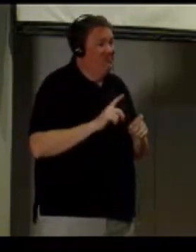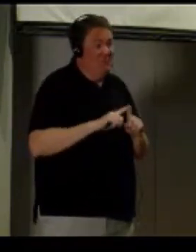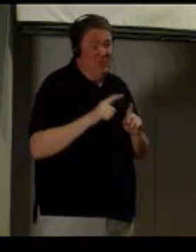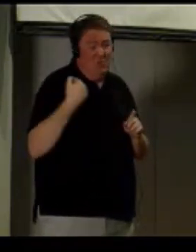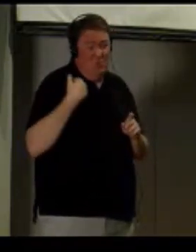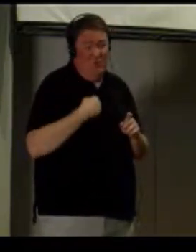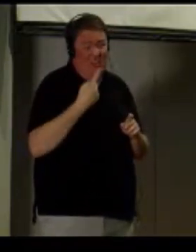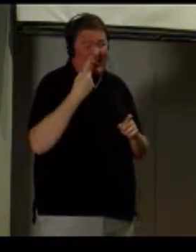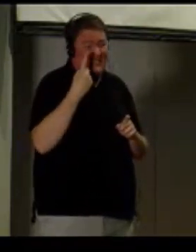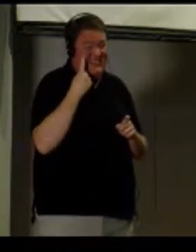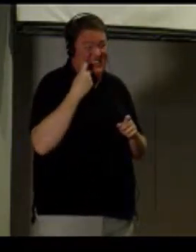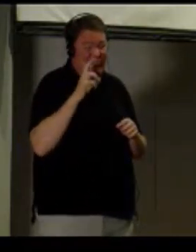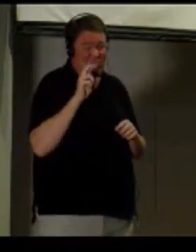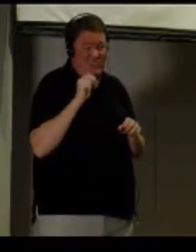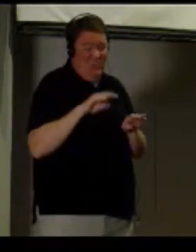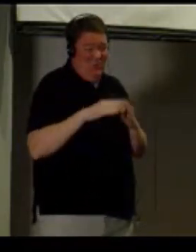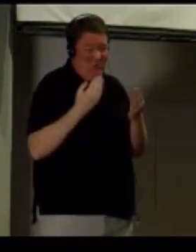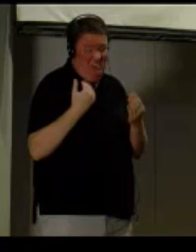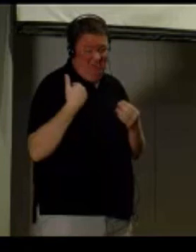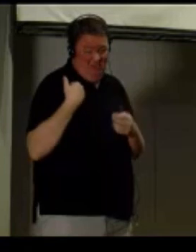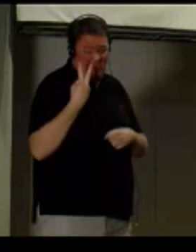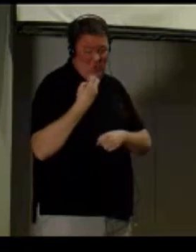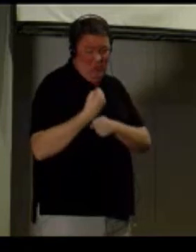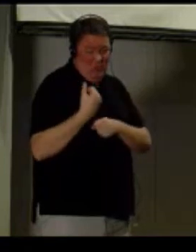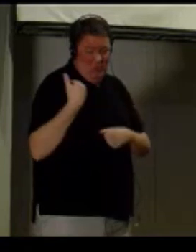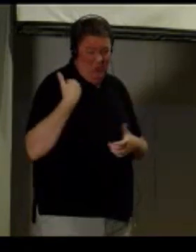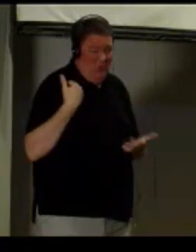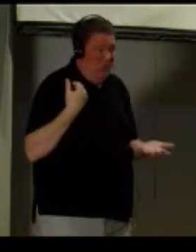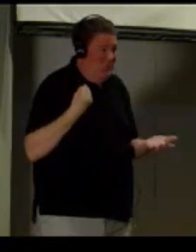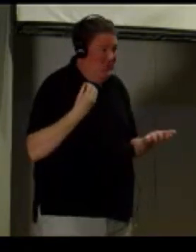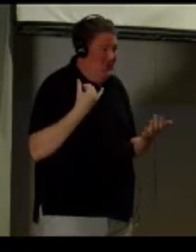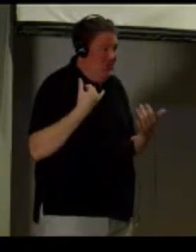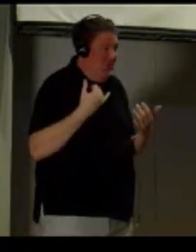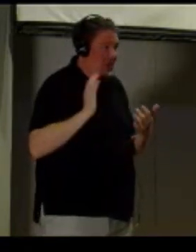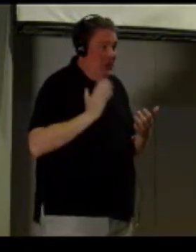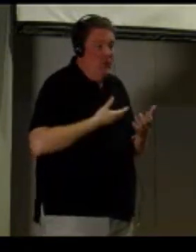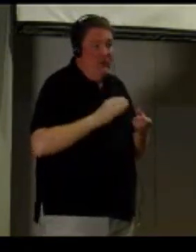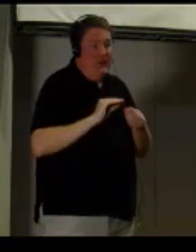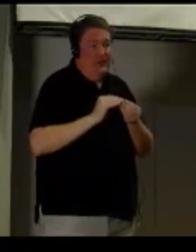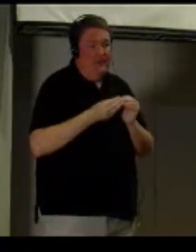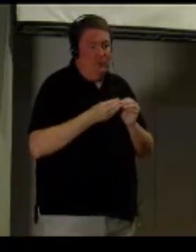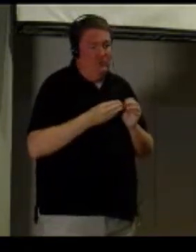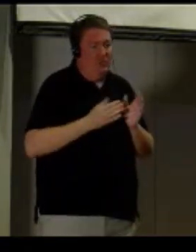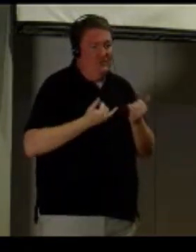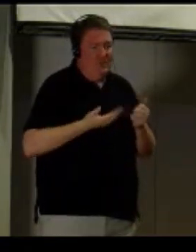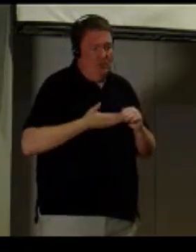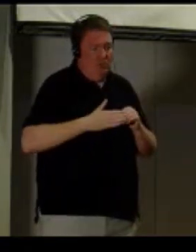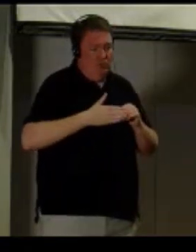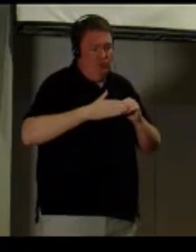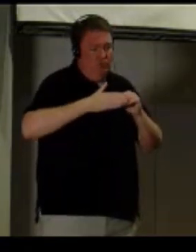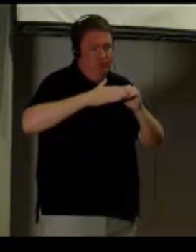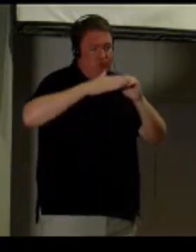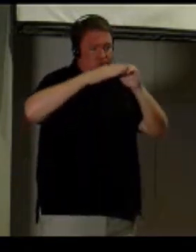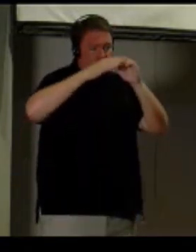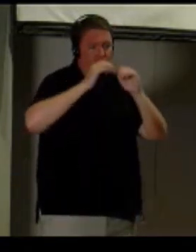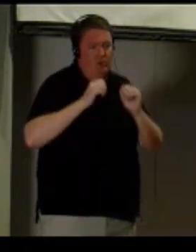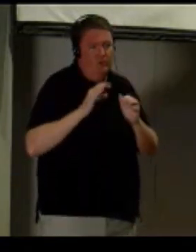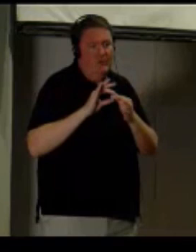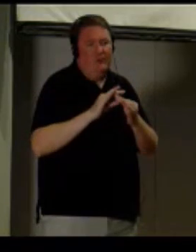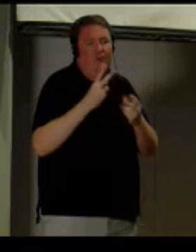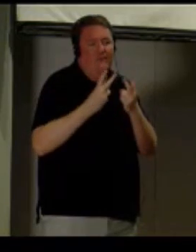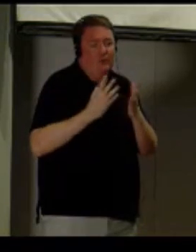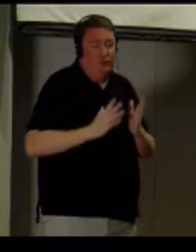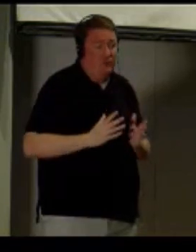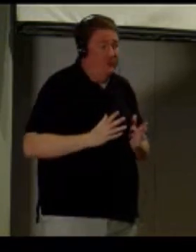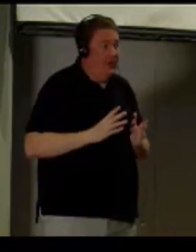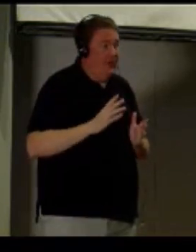open 2 years, so I think we're still sort of, I think our numbers are only increasing in terms of visits, and that's right now the